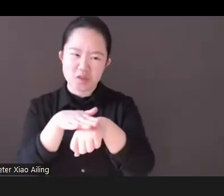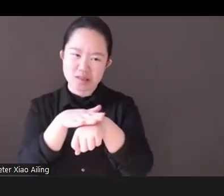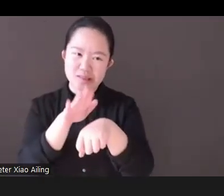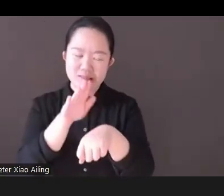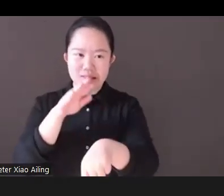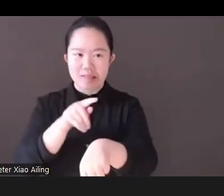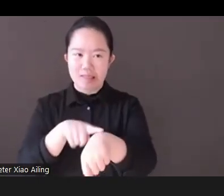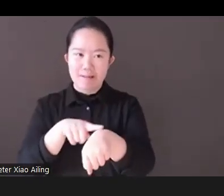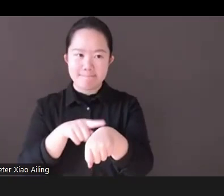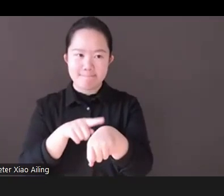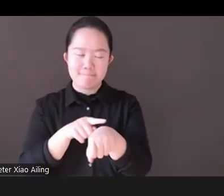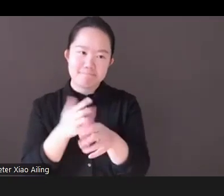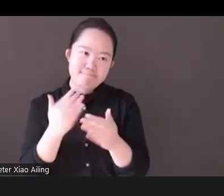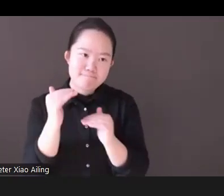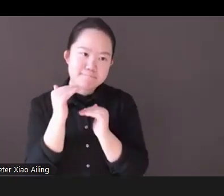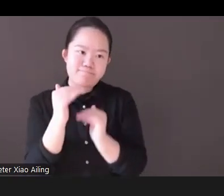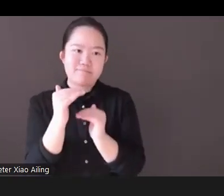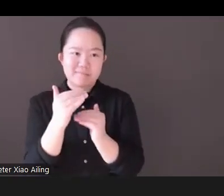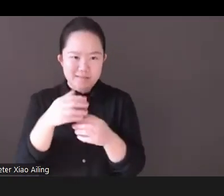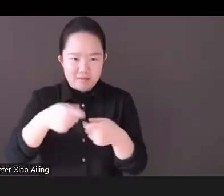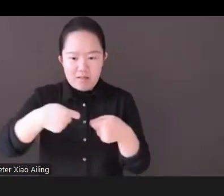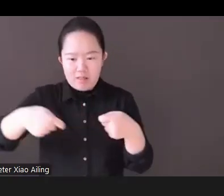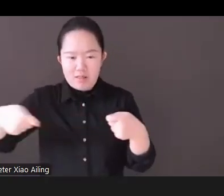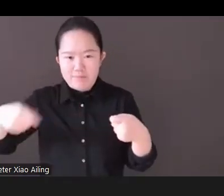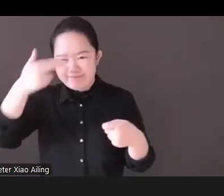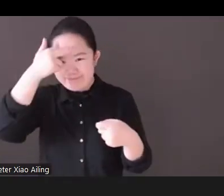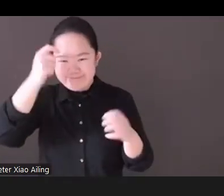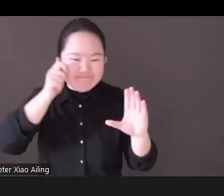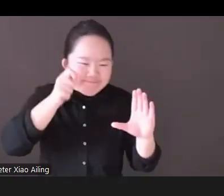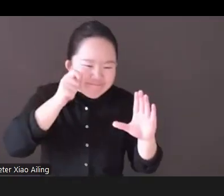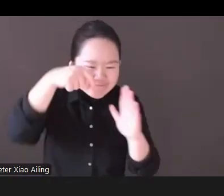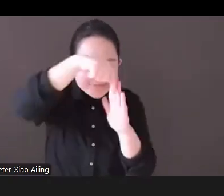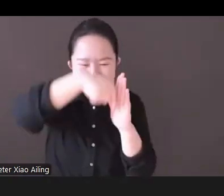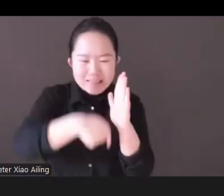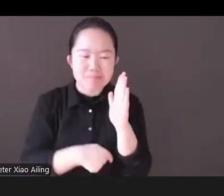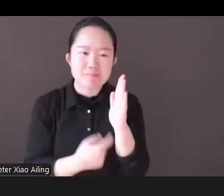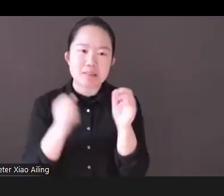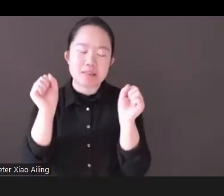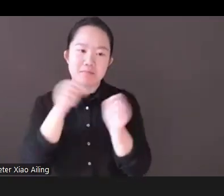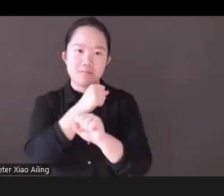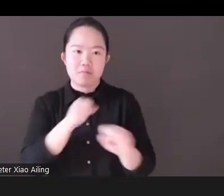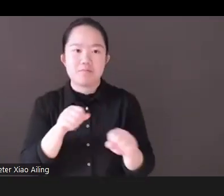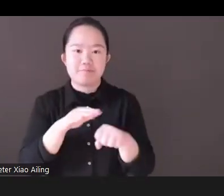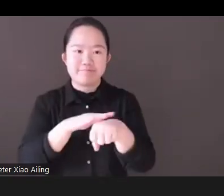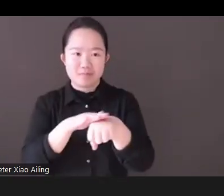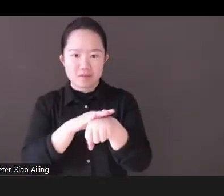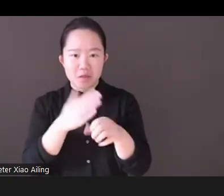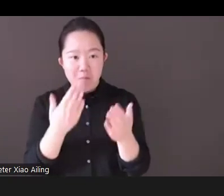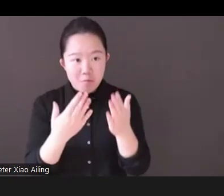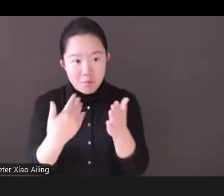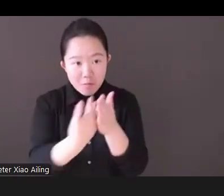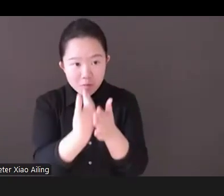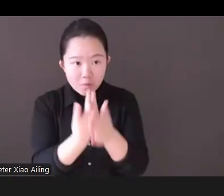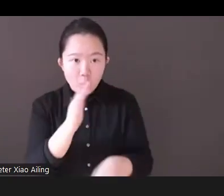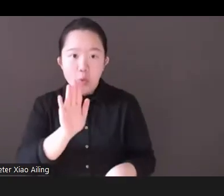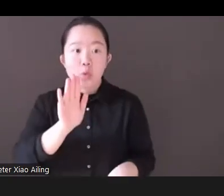everything happening in Lithuania, so that's extremely important. But I would like to really focus on, so where you work, the market surveillance that you are doing, how are